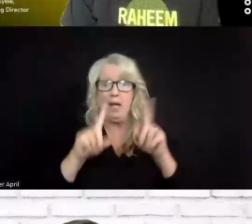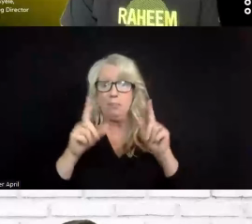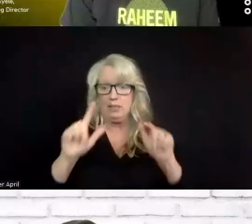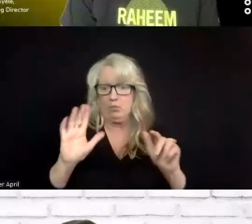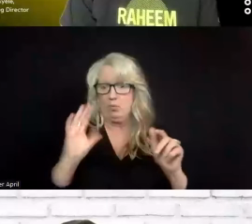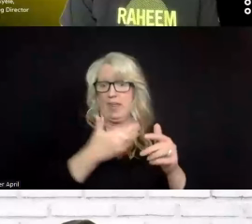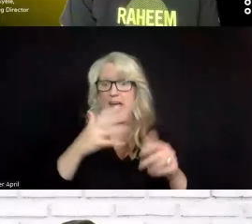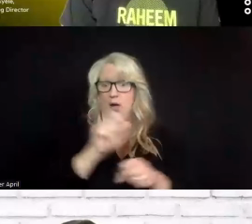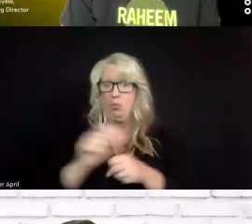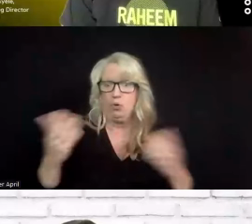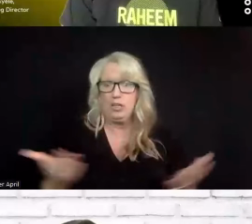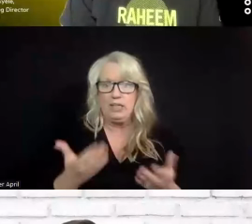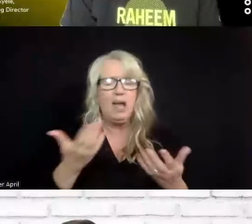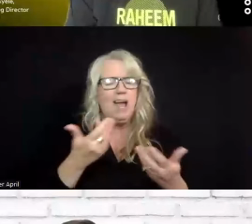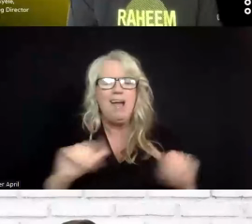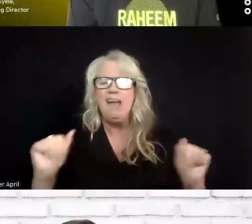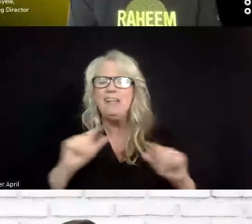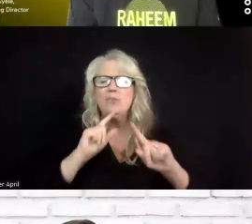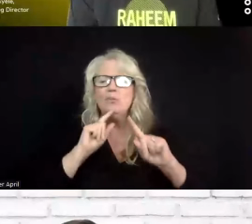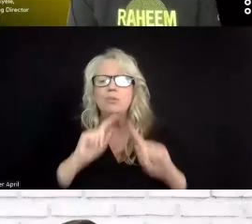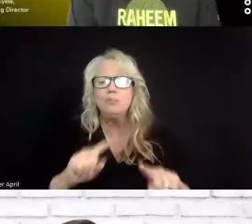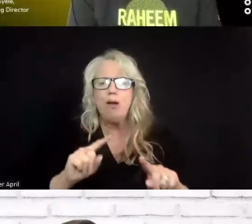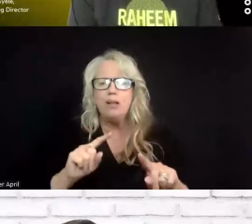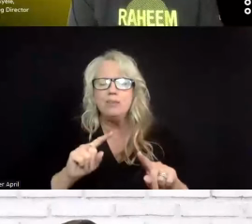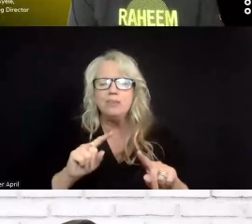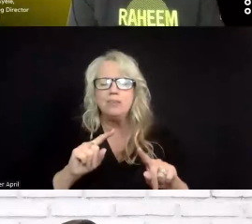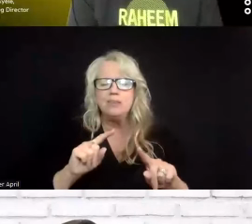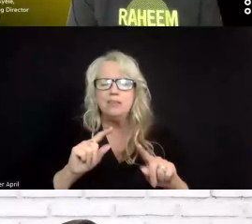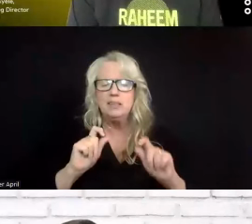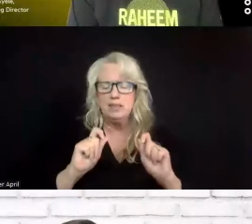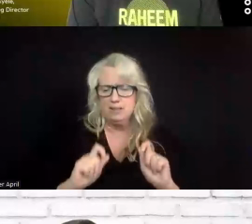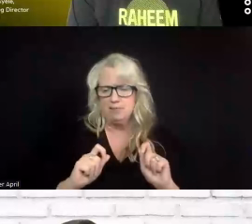is that any response needs to be